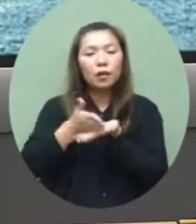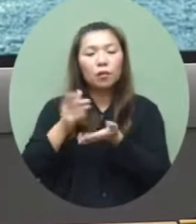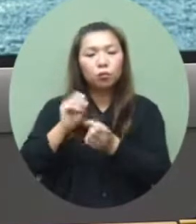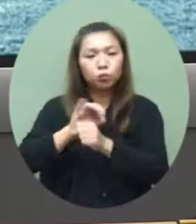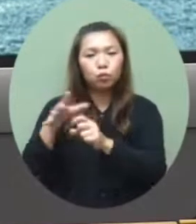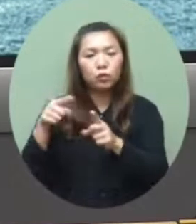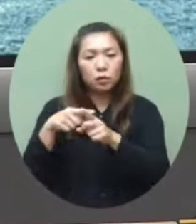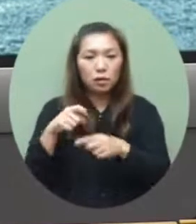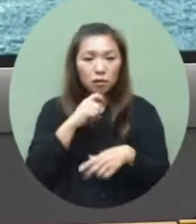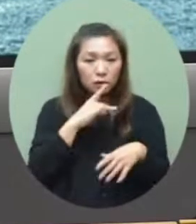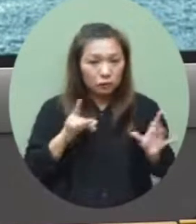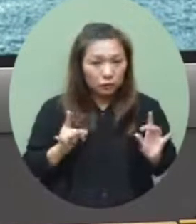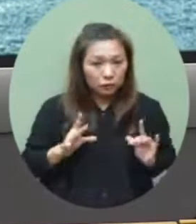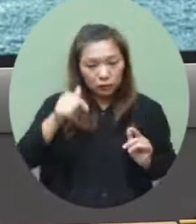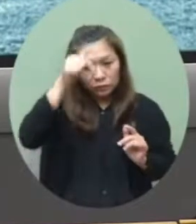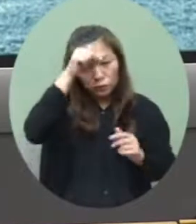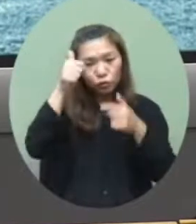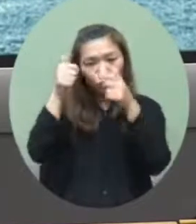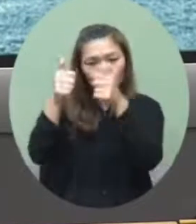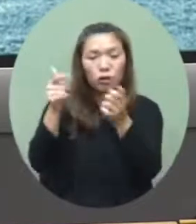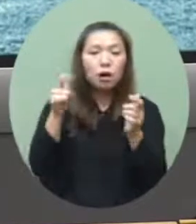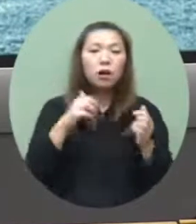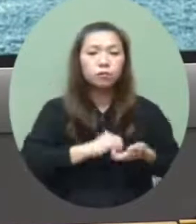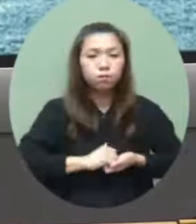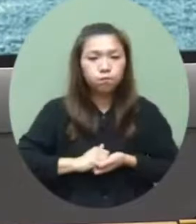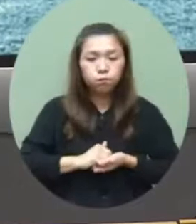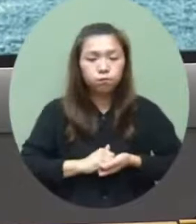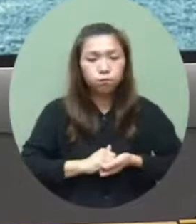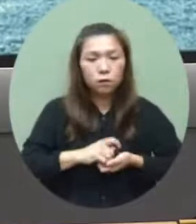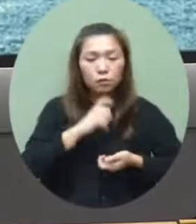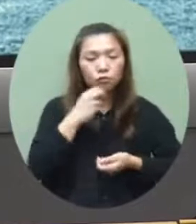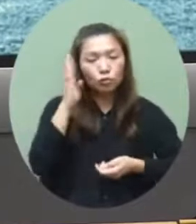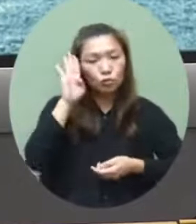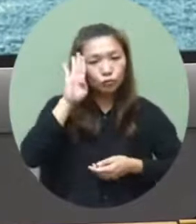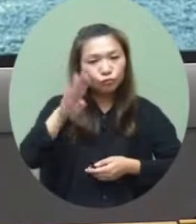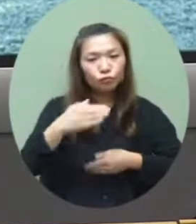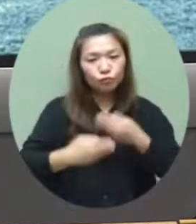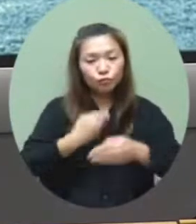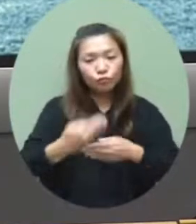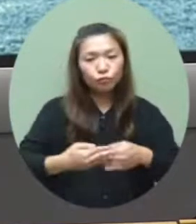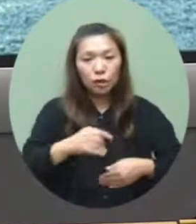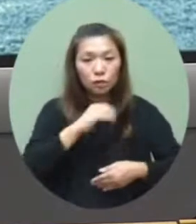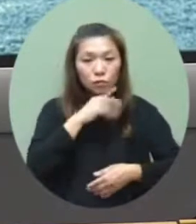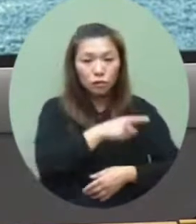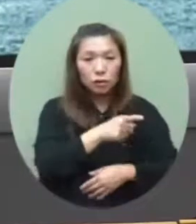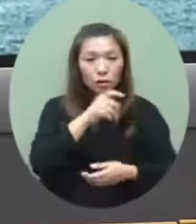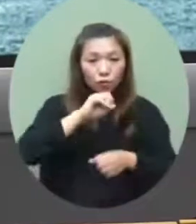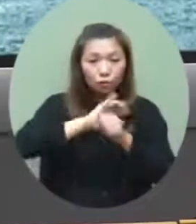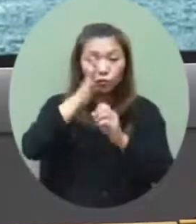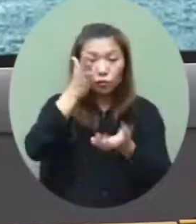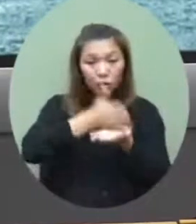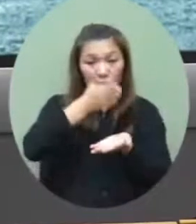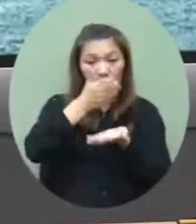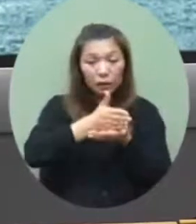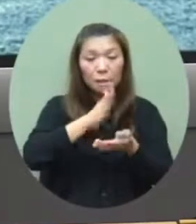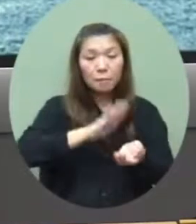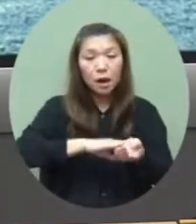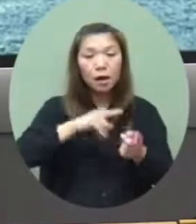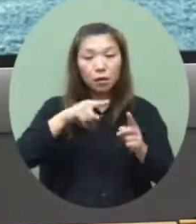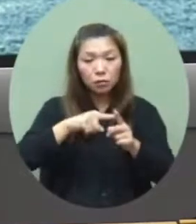beds available for them. And I'm grateful to the private hospitals for their cooperation.